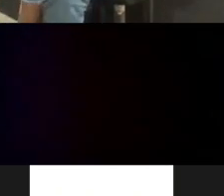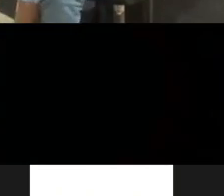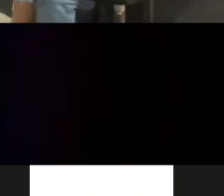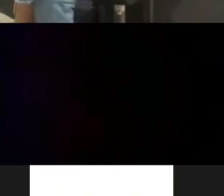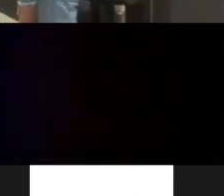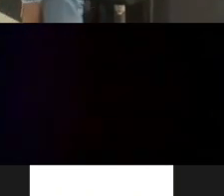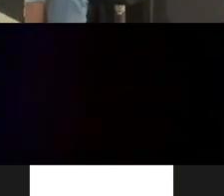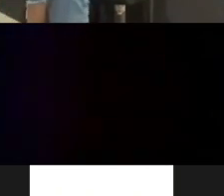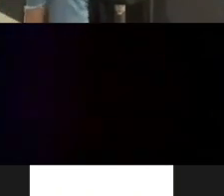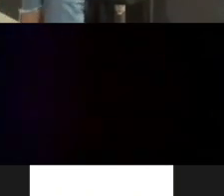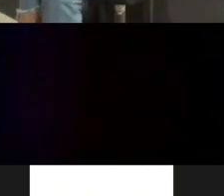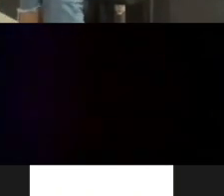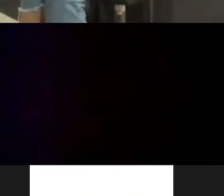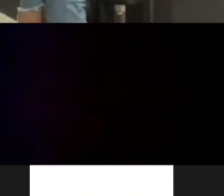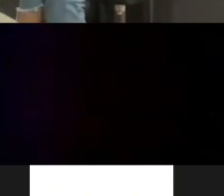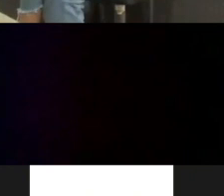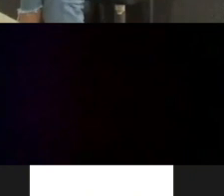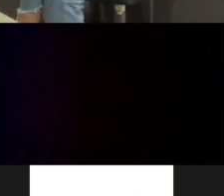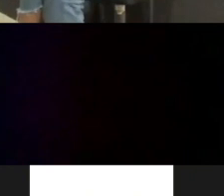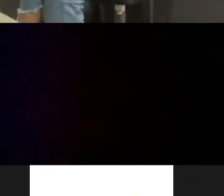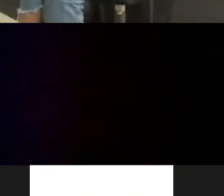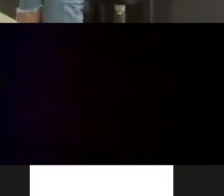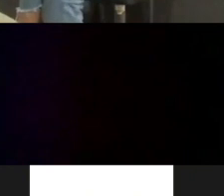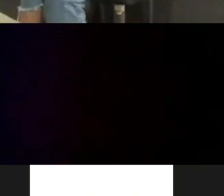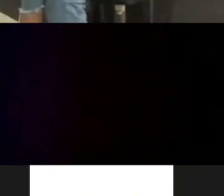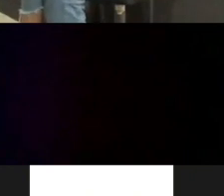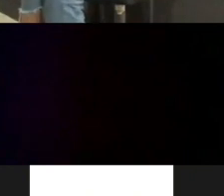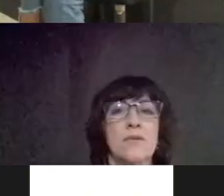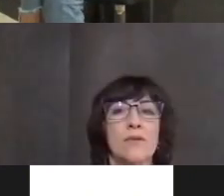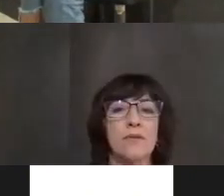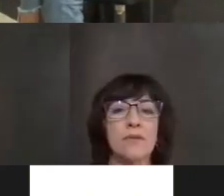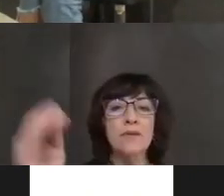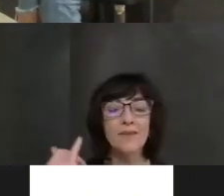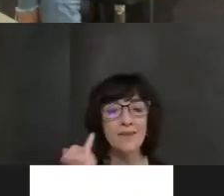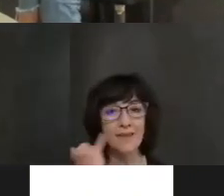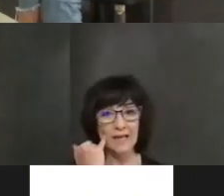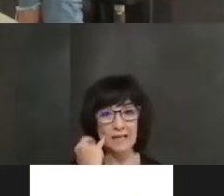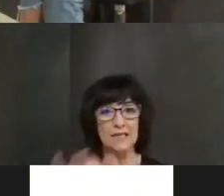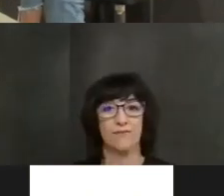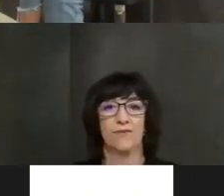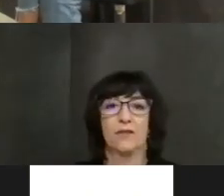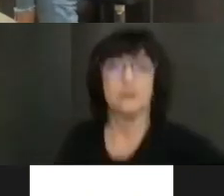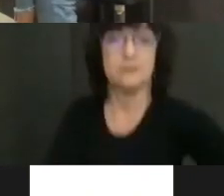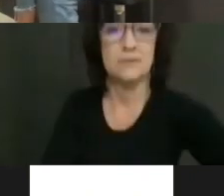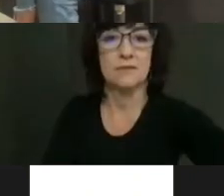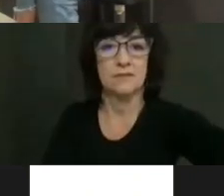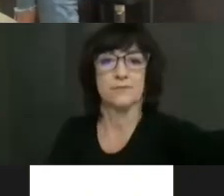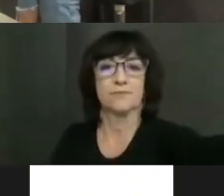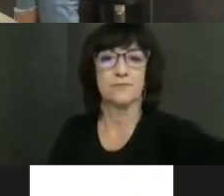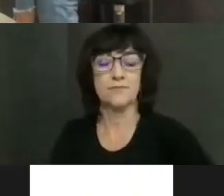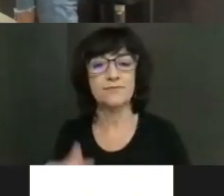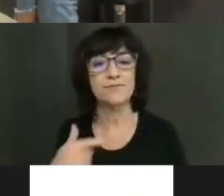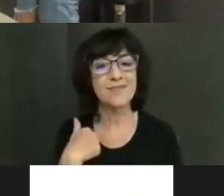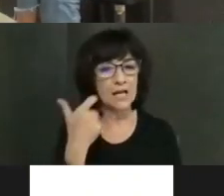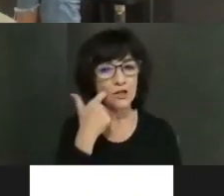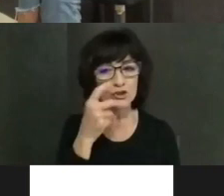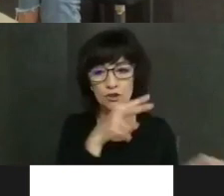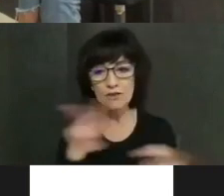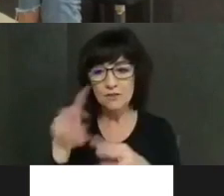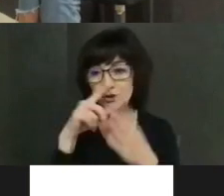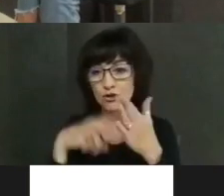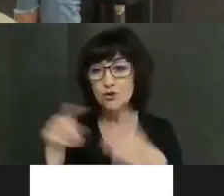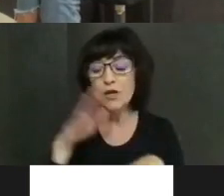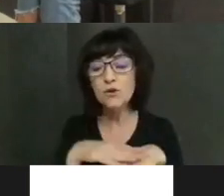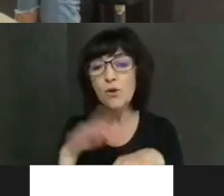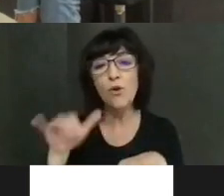And Andrea, do you know? I don't know off the top of my head. I don't want to answer wrong. I just went and checked on the